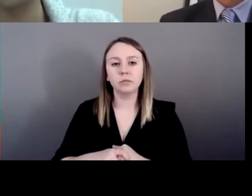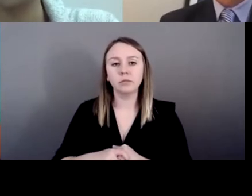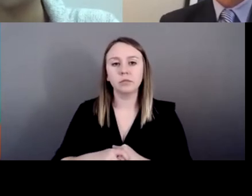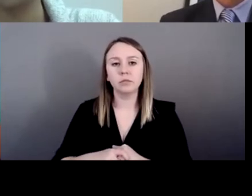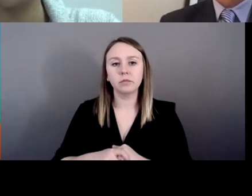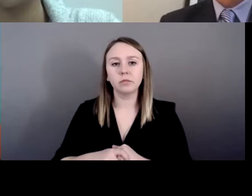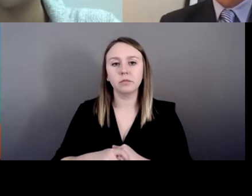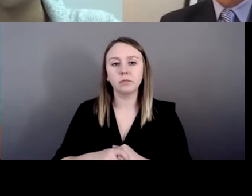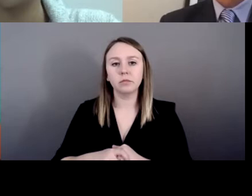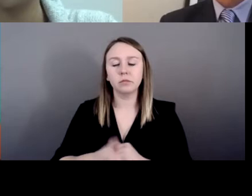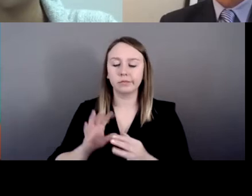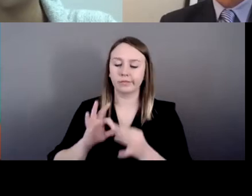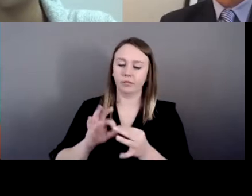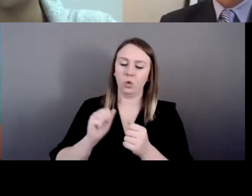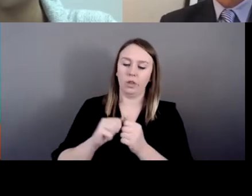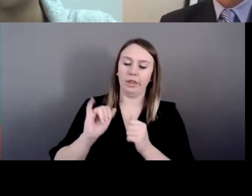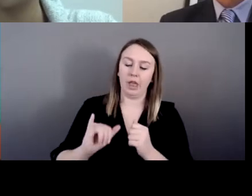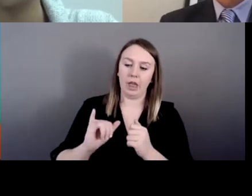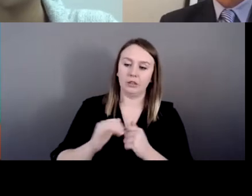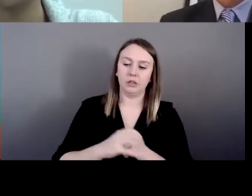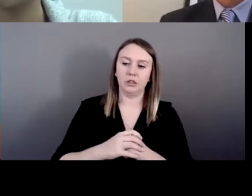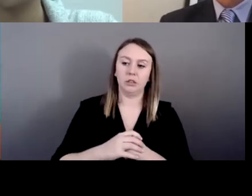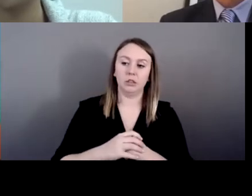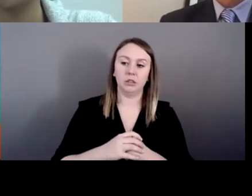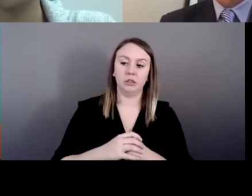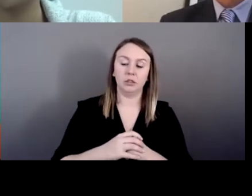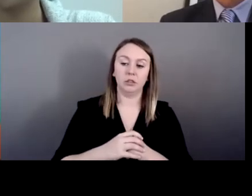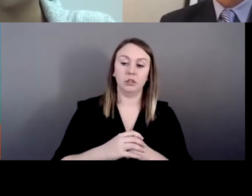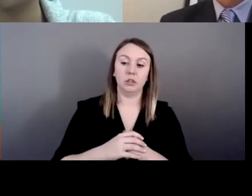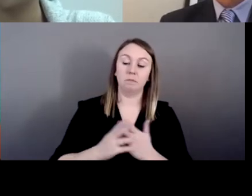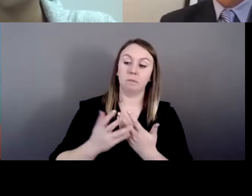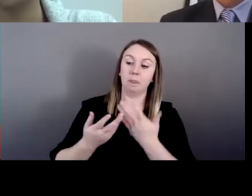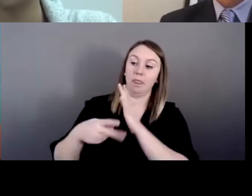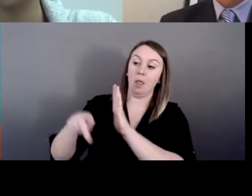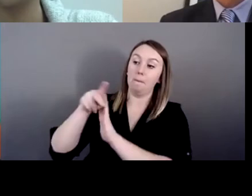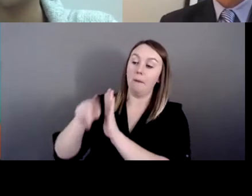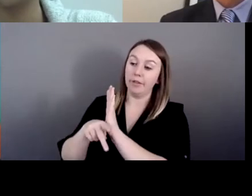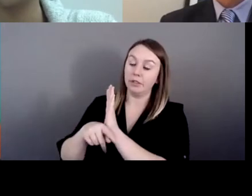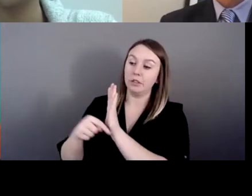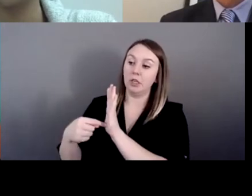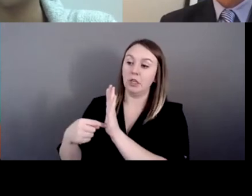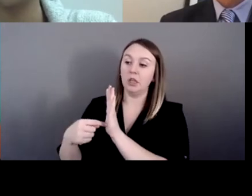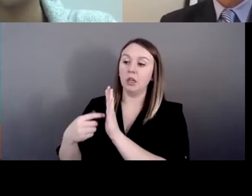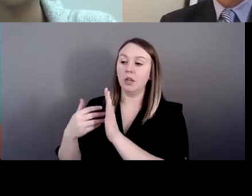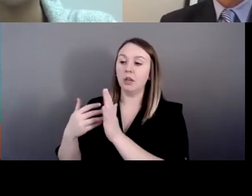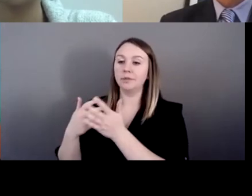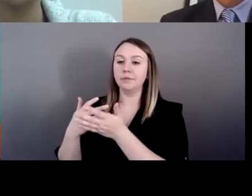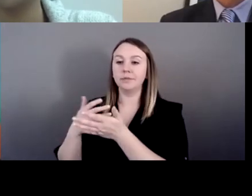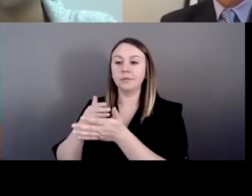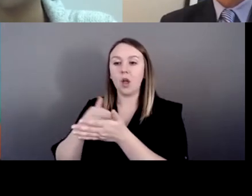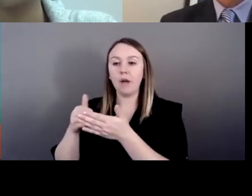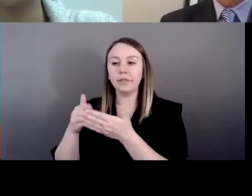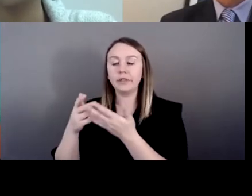public policy is not always made by, oftentimes it's couched in different areas, and no one has